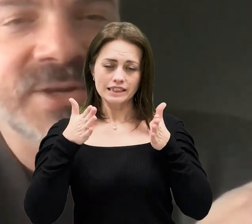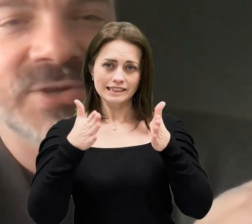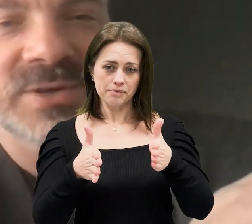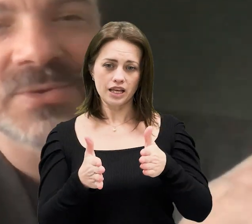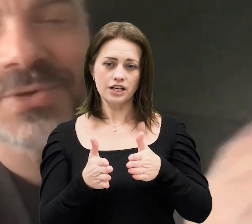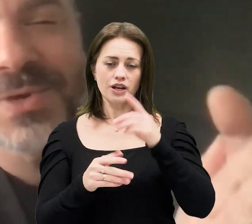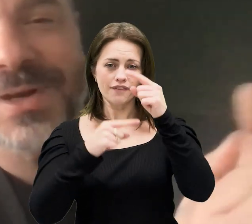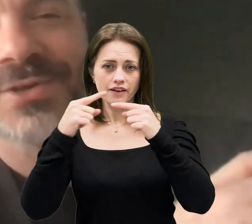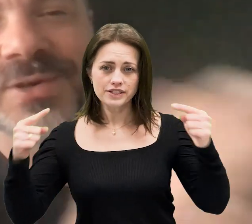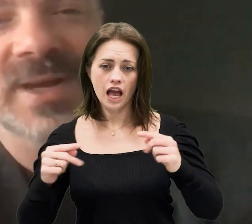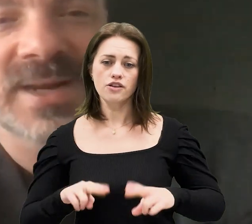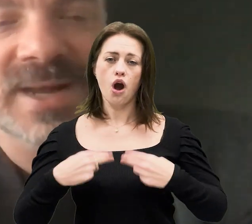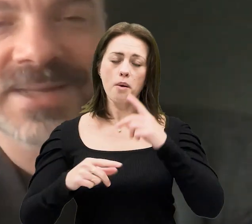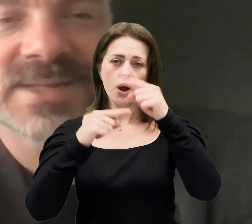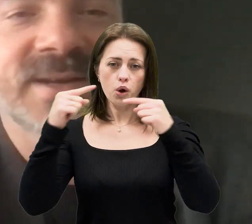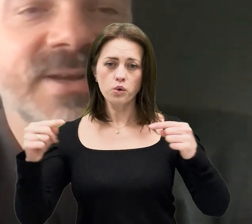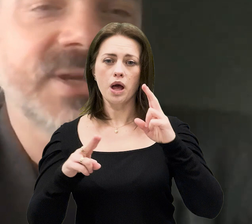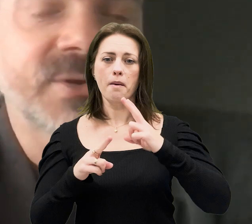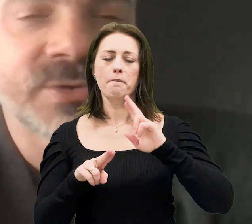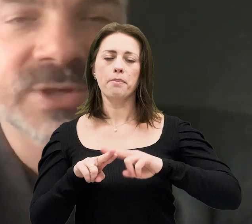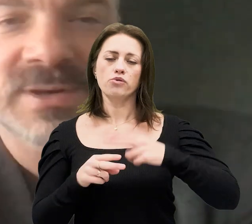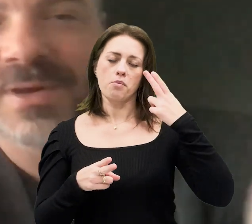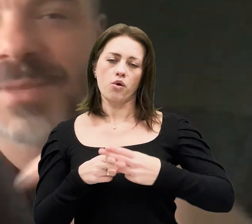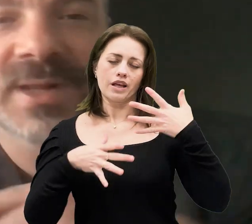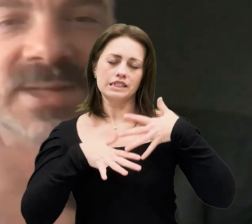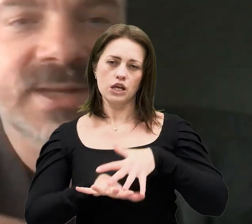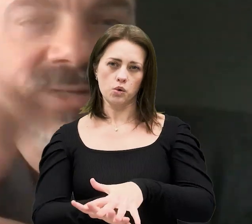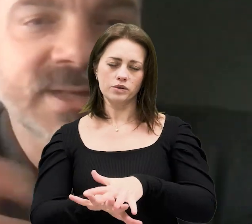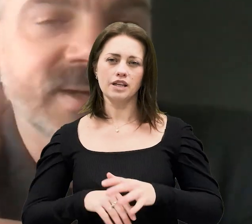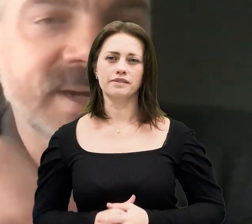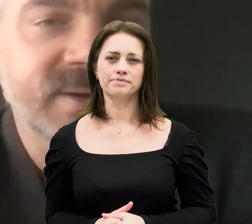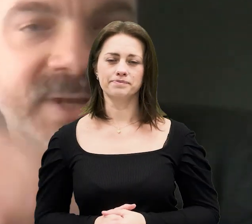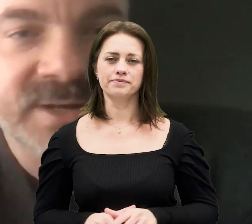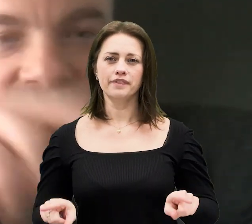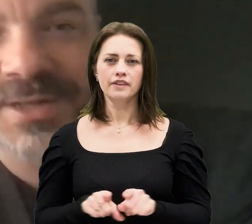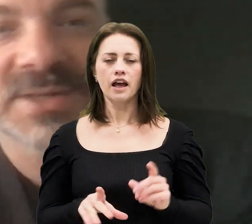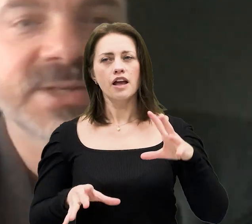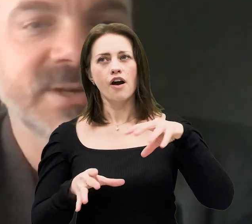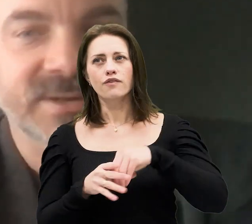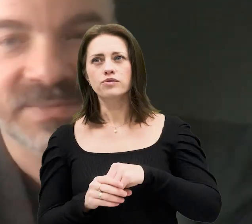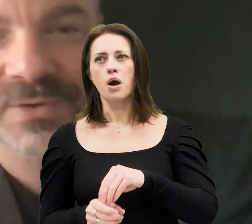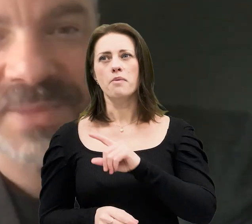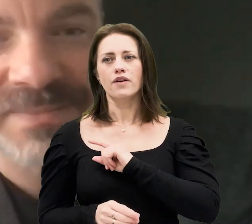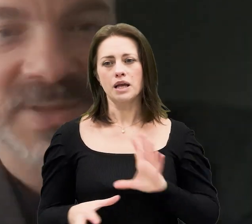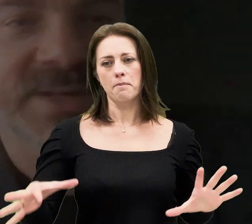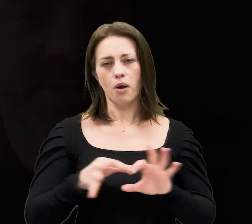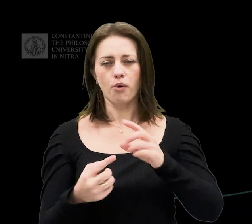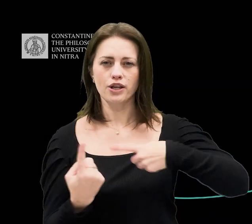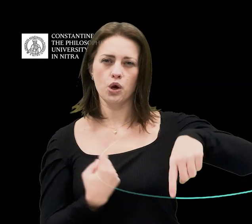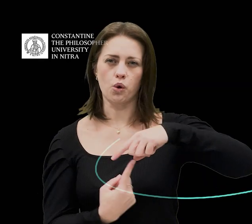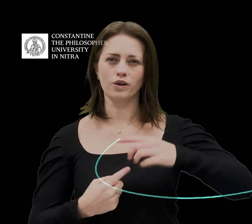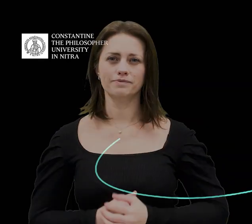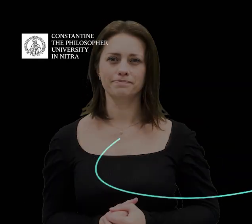the education, goes through the culture, and ends in the inclusion. But let's say this is like a kind of interconnected circle for me.